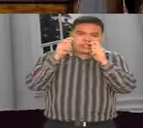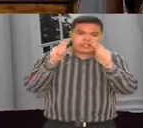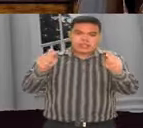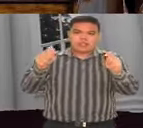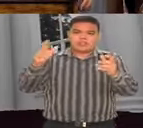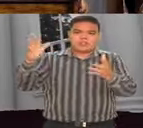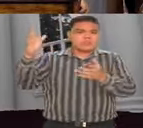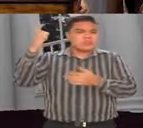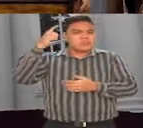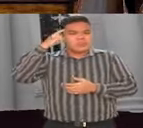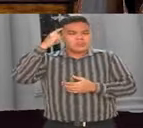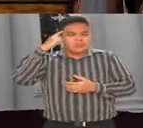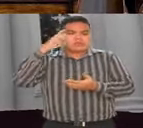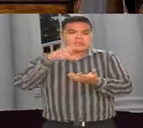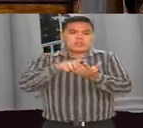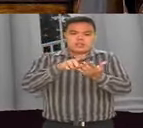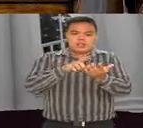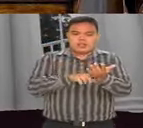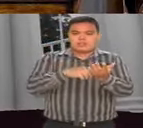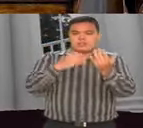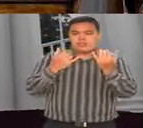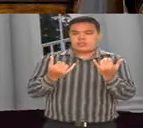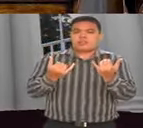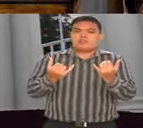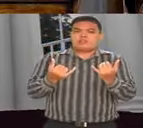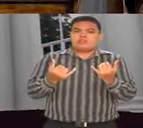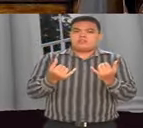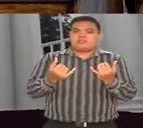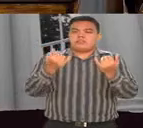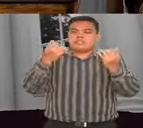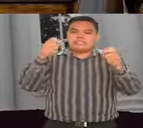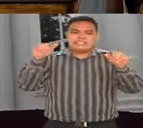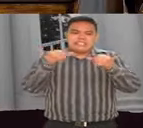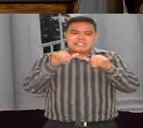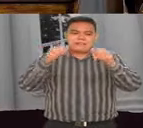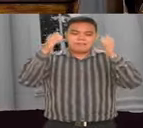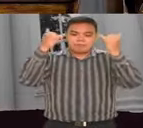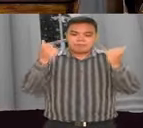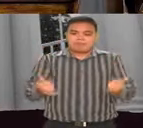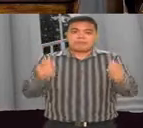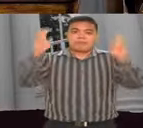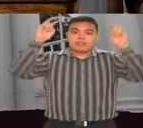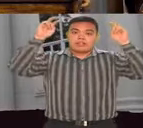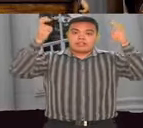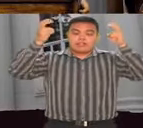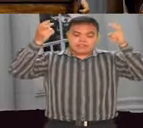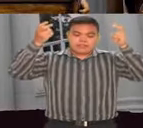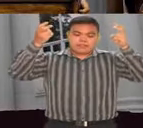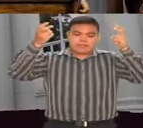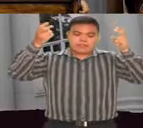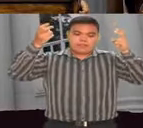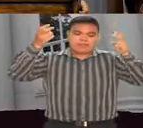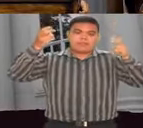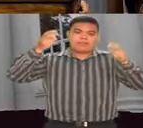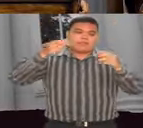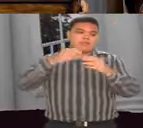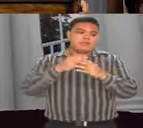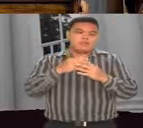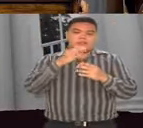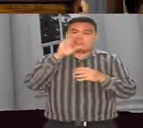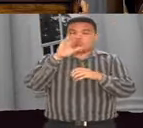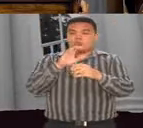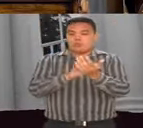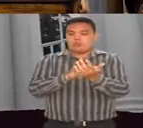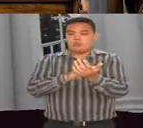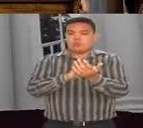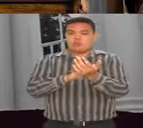to inculcate. In fact, that is the theme sa atong ang atong drive sa atong academy, sa